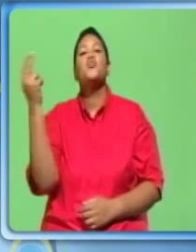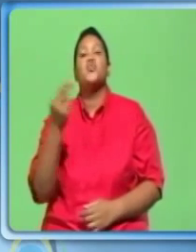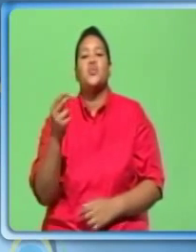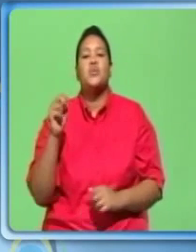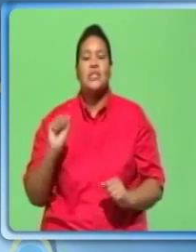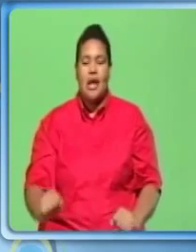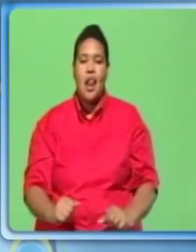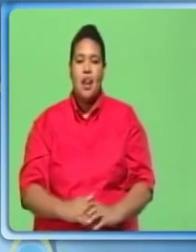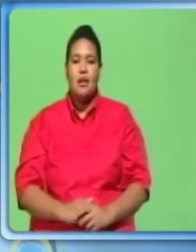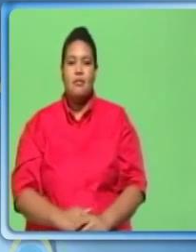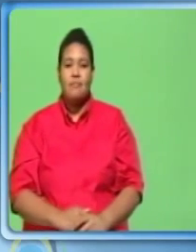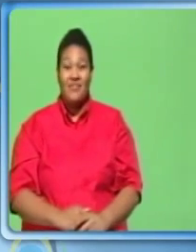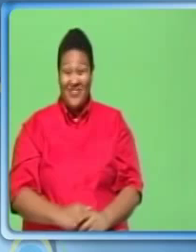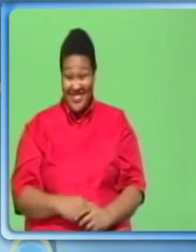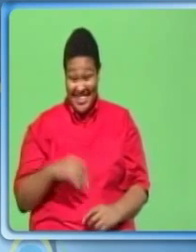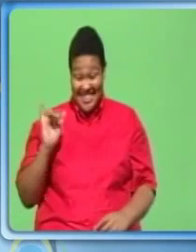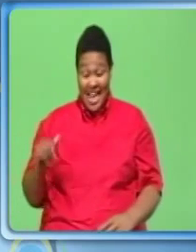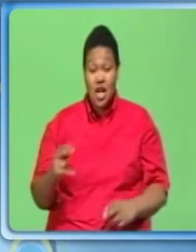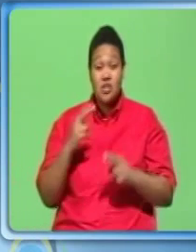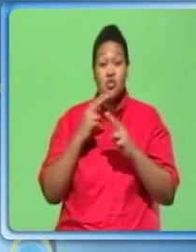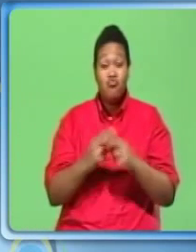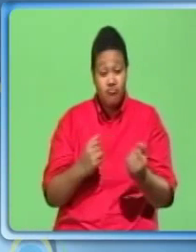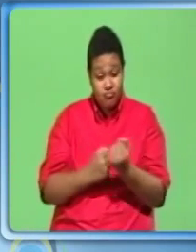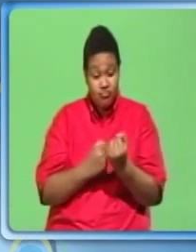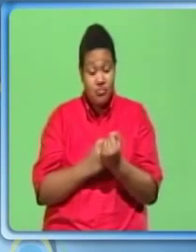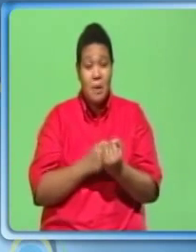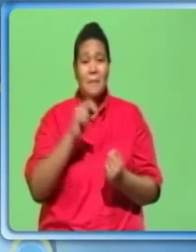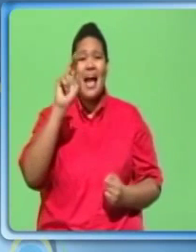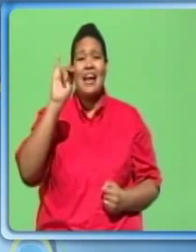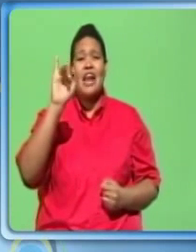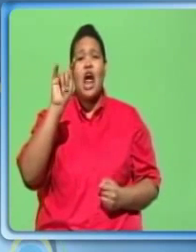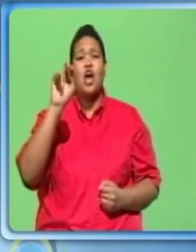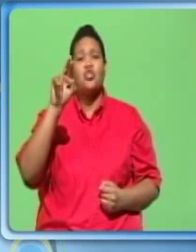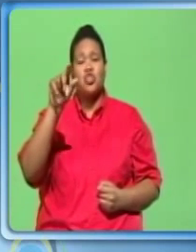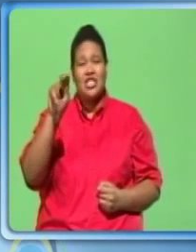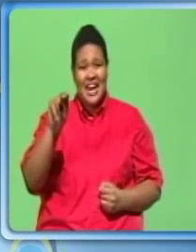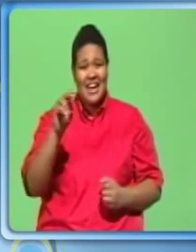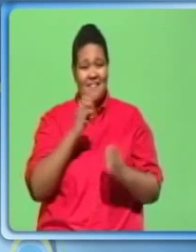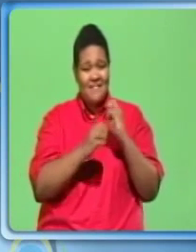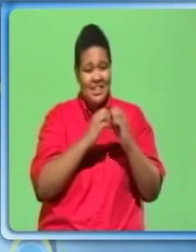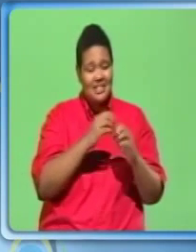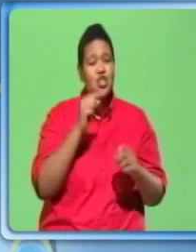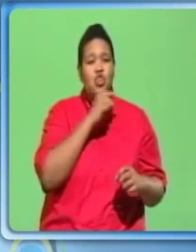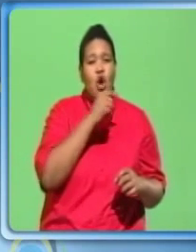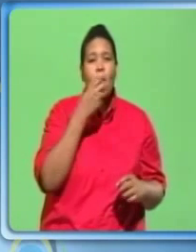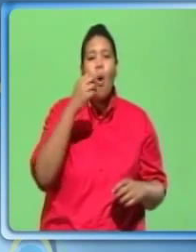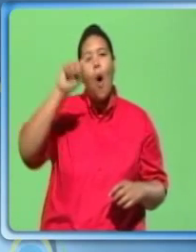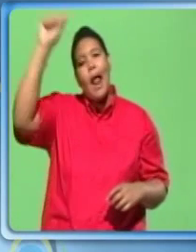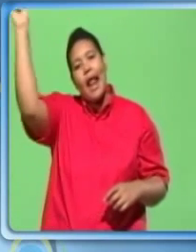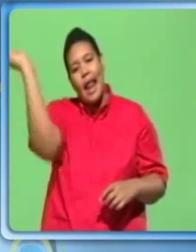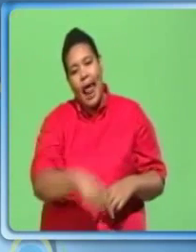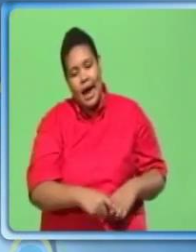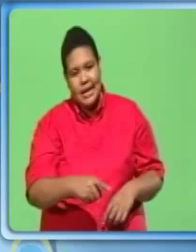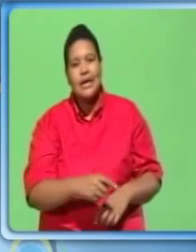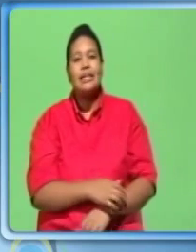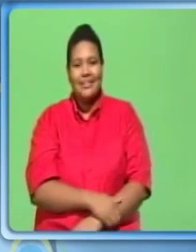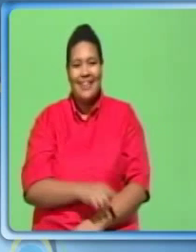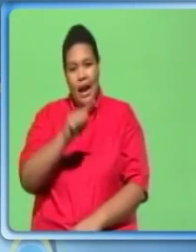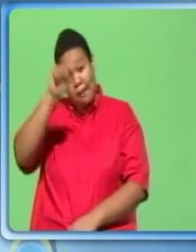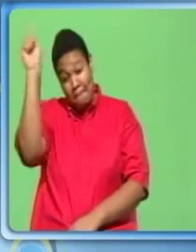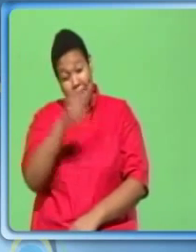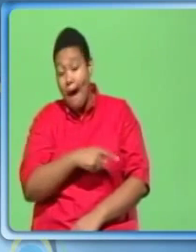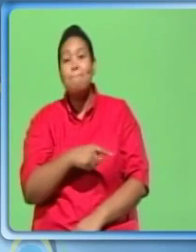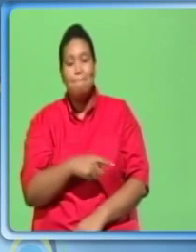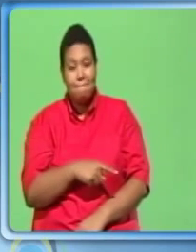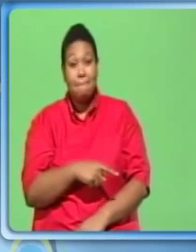used. This is aided by nitrogen-fixing bacteria or lightning. The